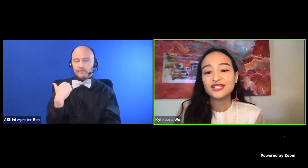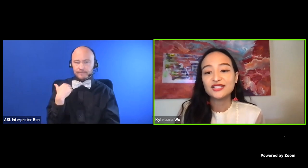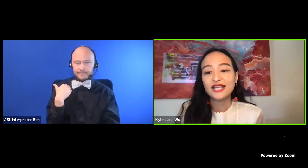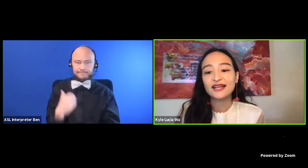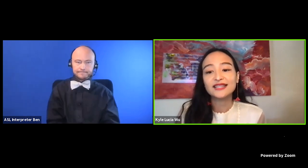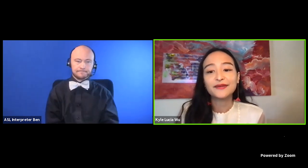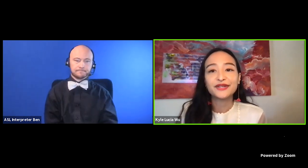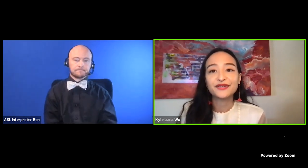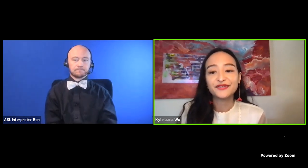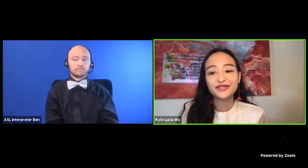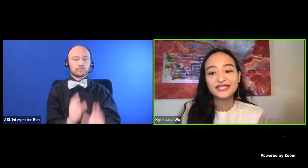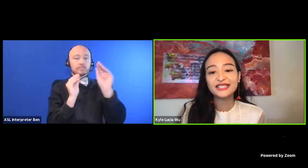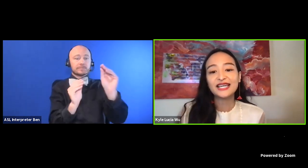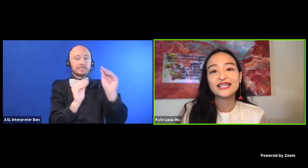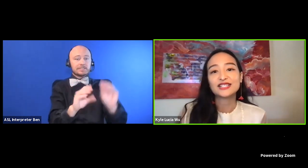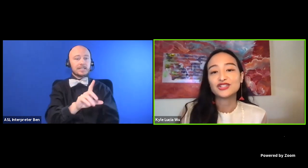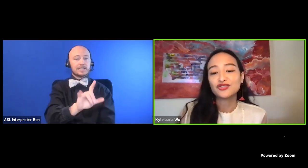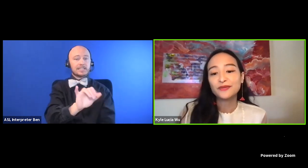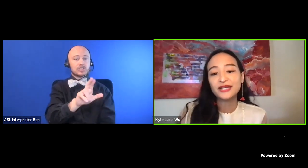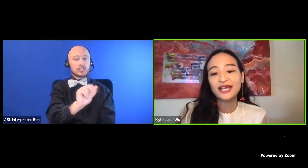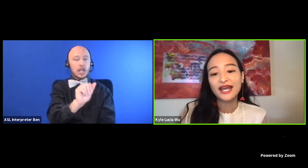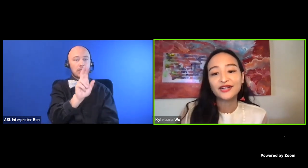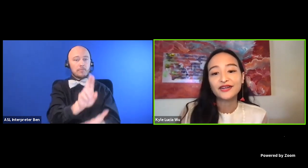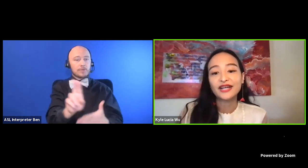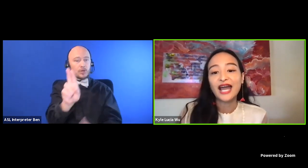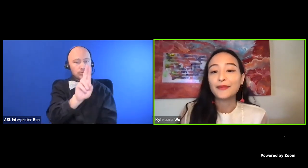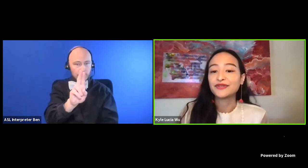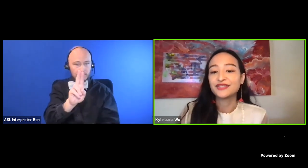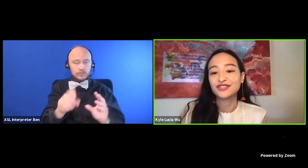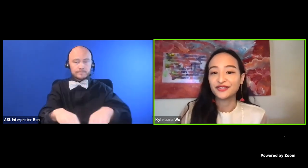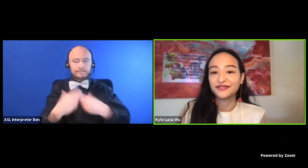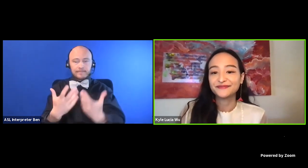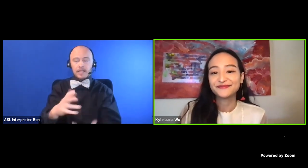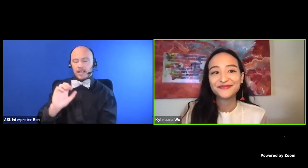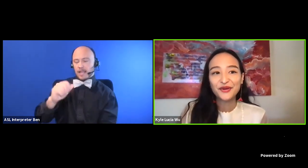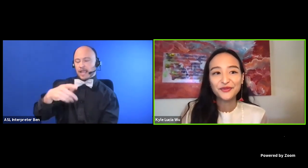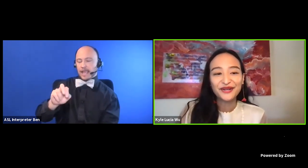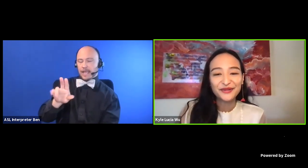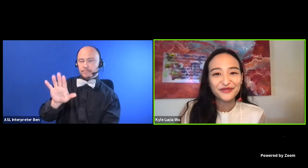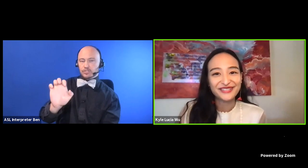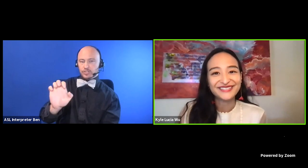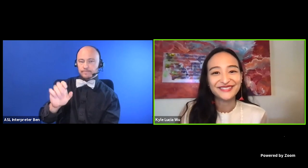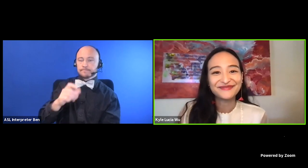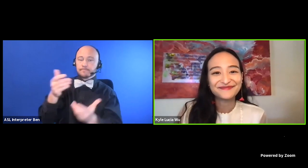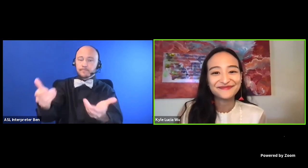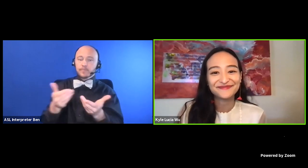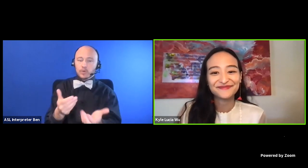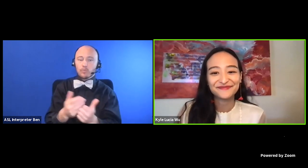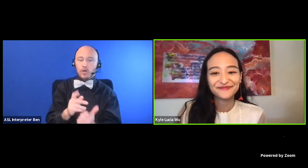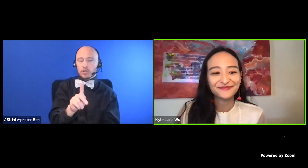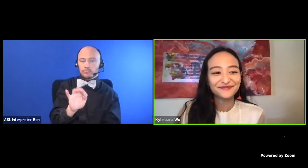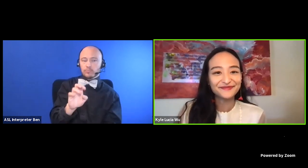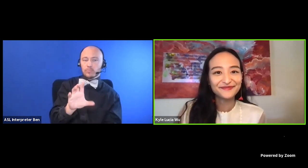She teaches at Columbia University and is a contributing editor at Apogee Journal. Welcome, Crystal.